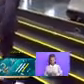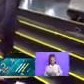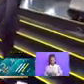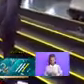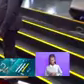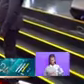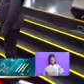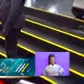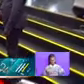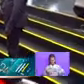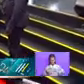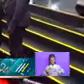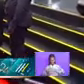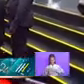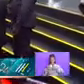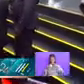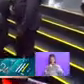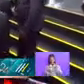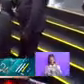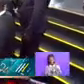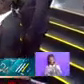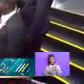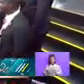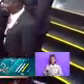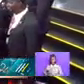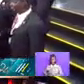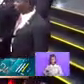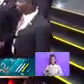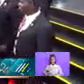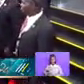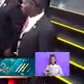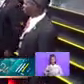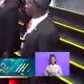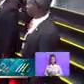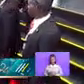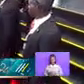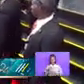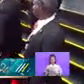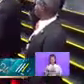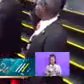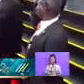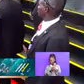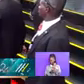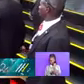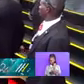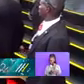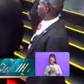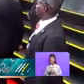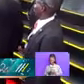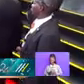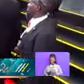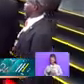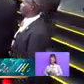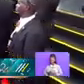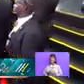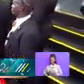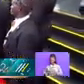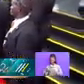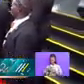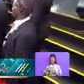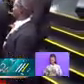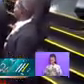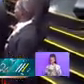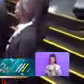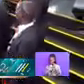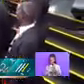Jesus receive every pregnant woman put your hand on on your belly every pregnant woman put your hand on